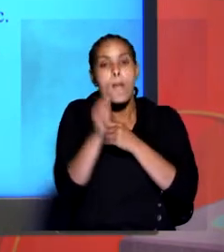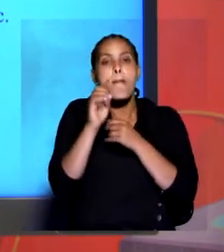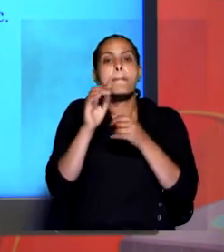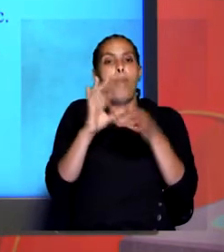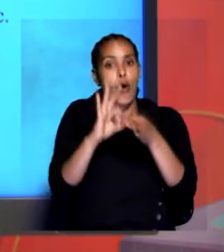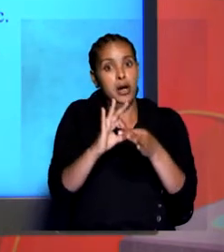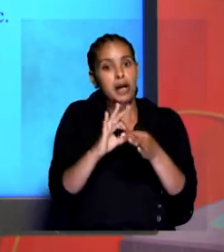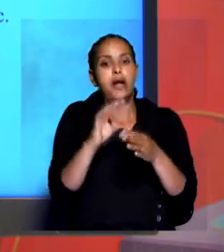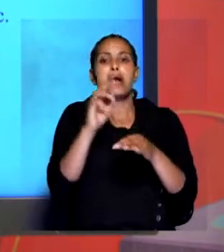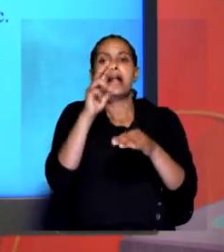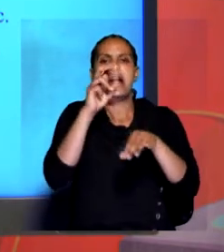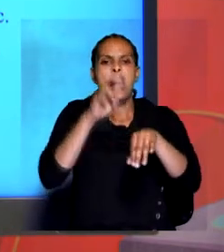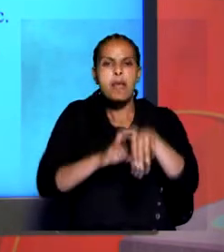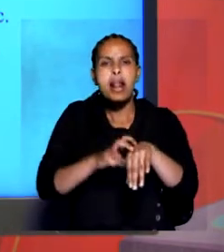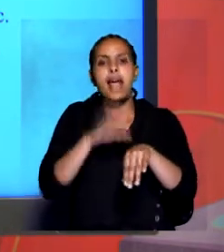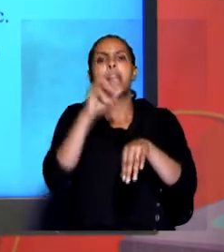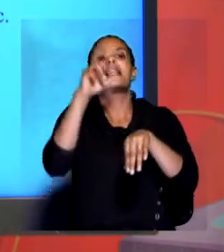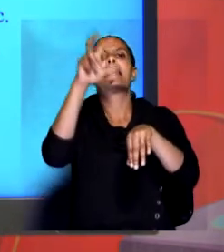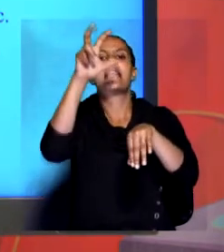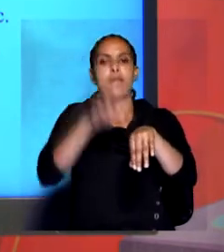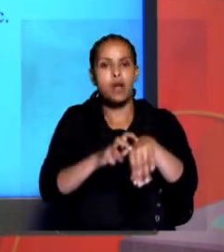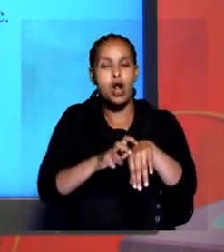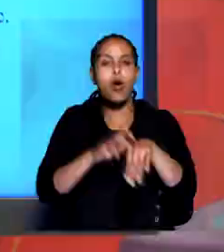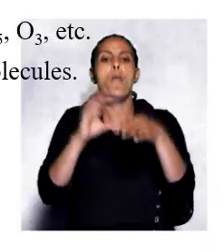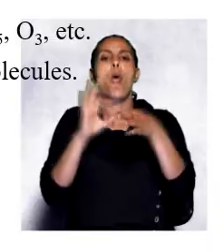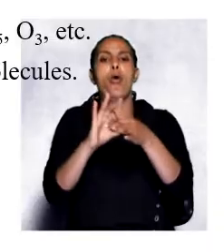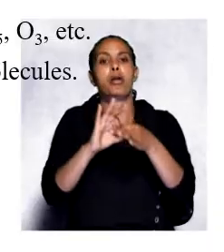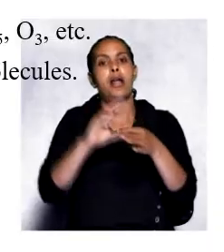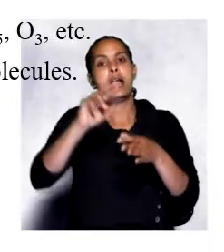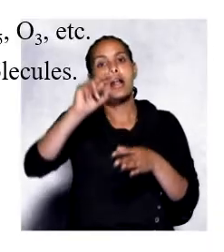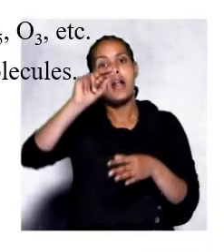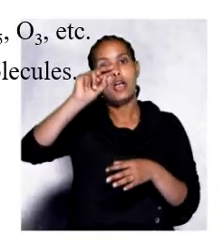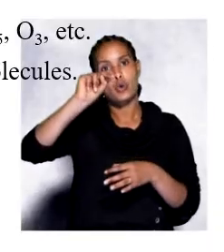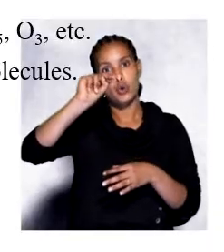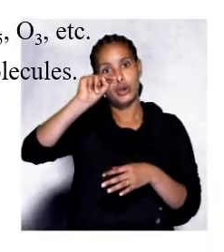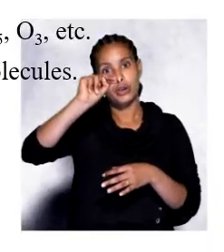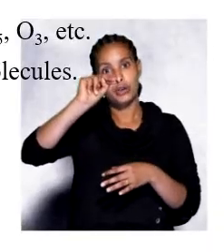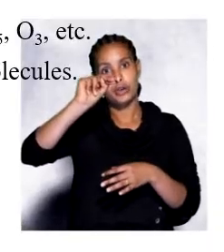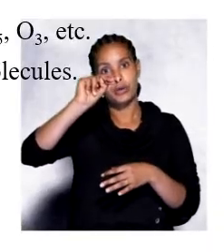bond, or triple bond. Nitrogen. Yes,